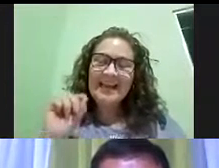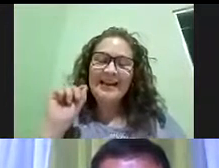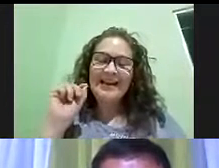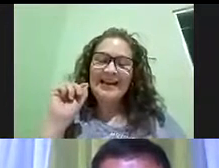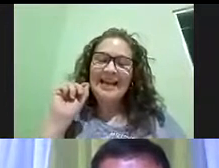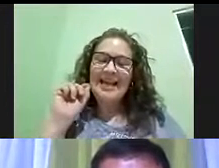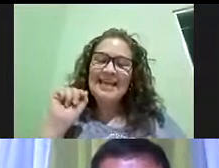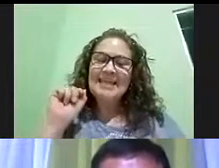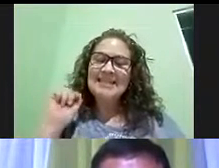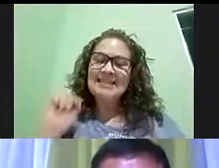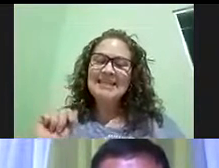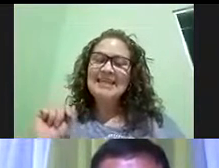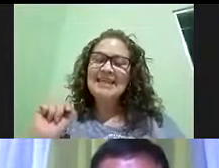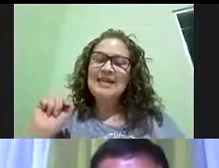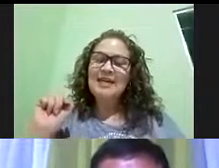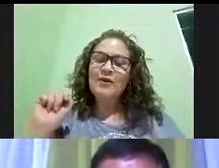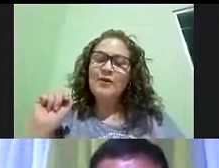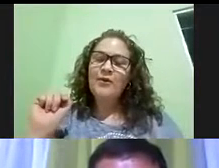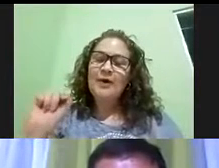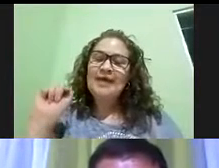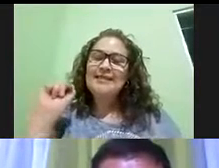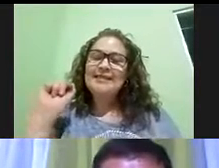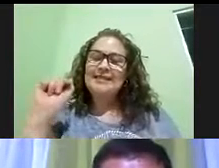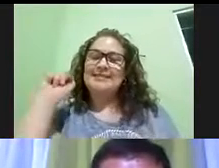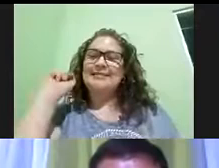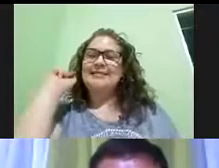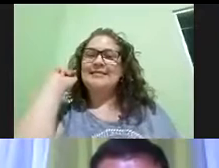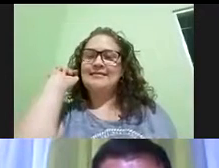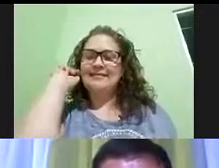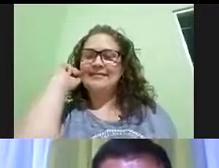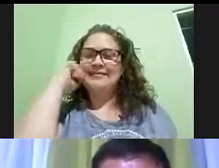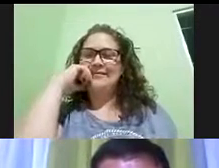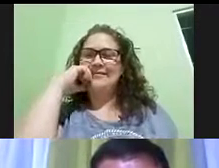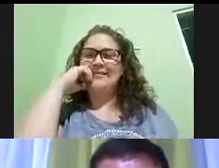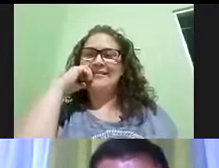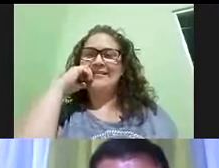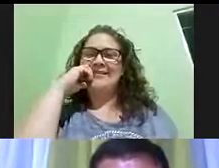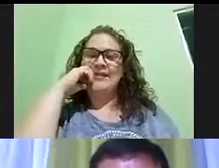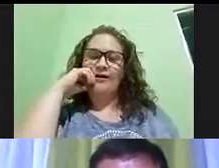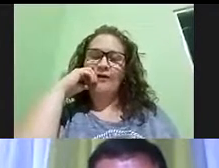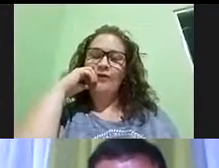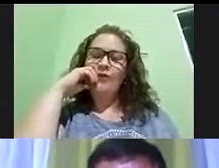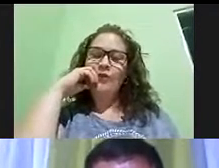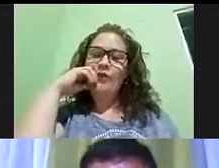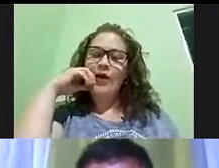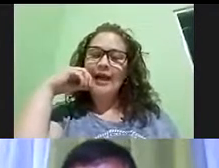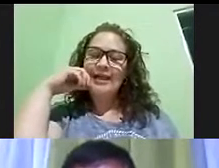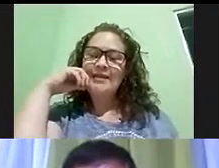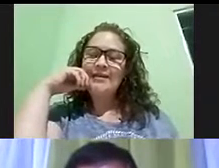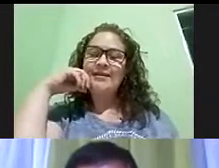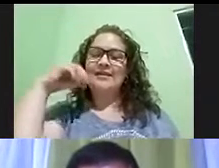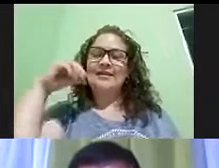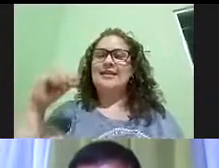G-L-G-L. A D Y S. Y S.